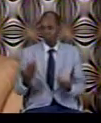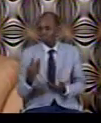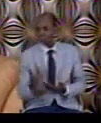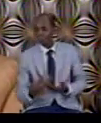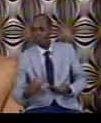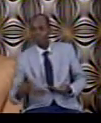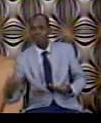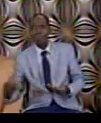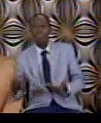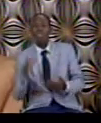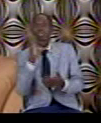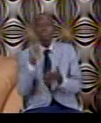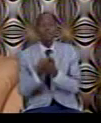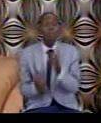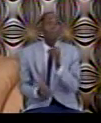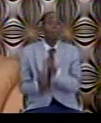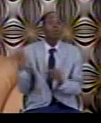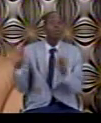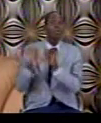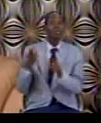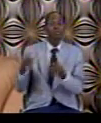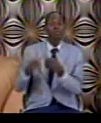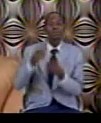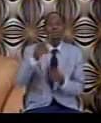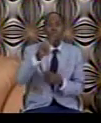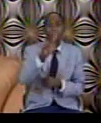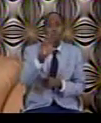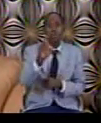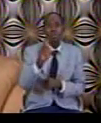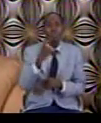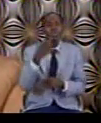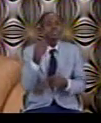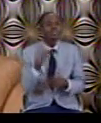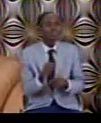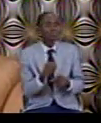important thing to you? The possession of personal profit,